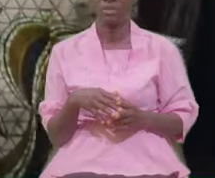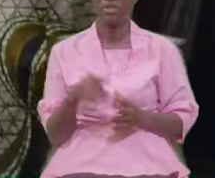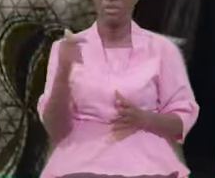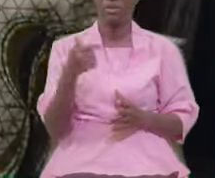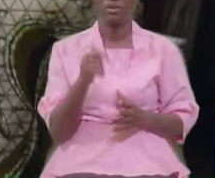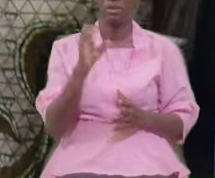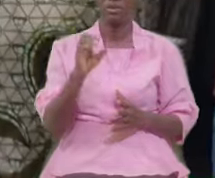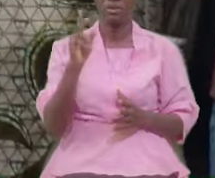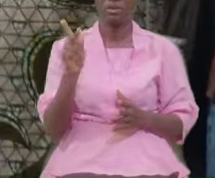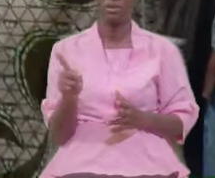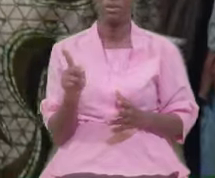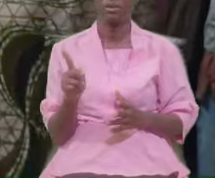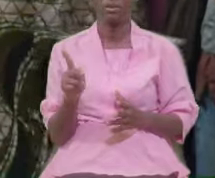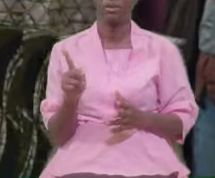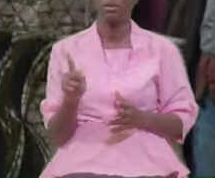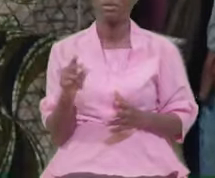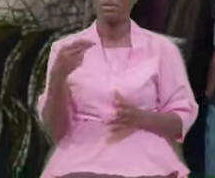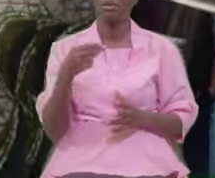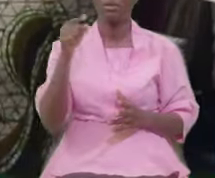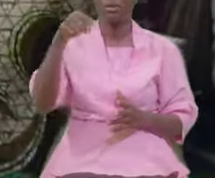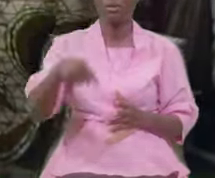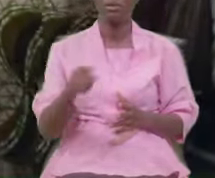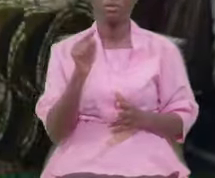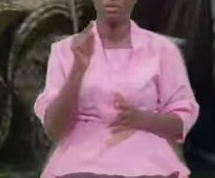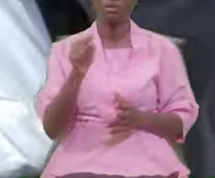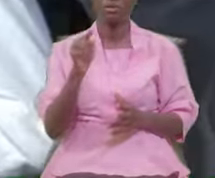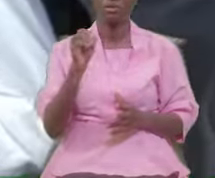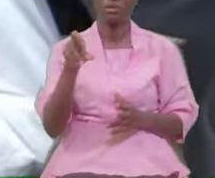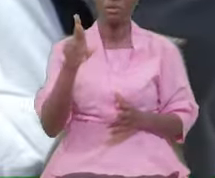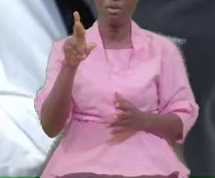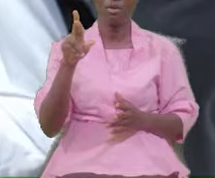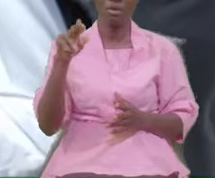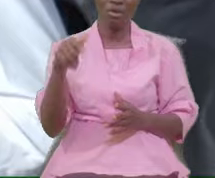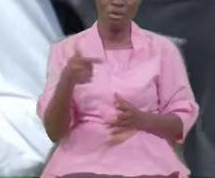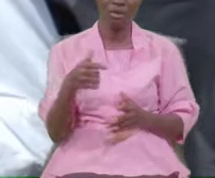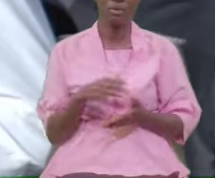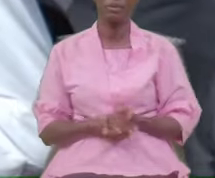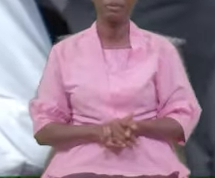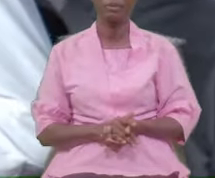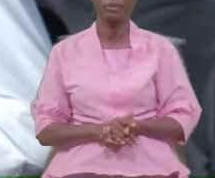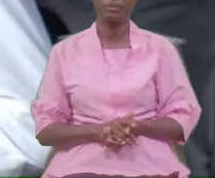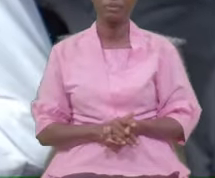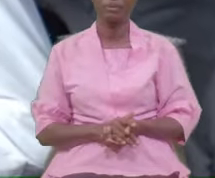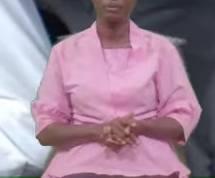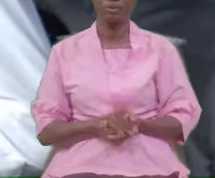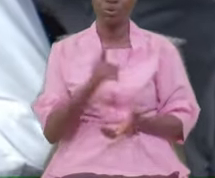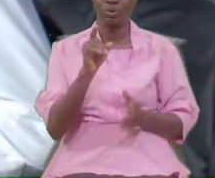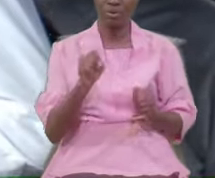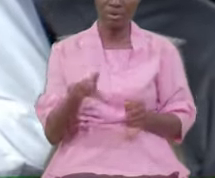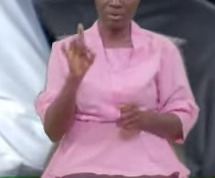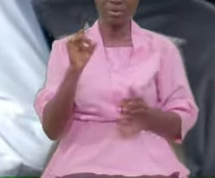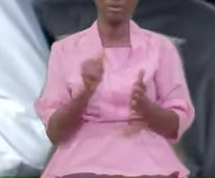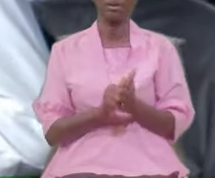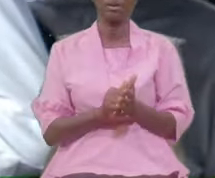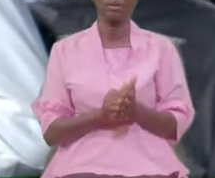org connect you can click on that Copy it or type it out